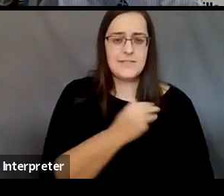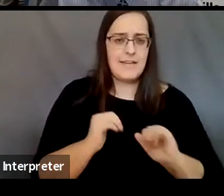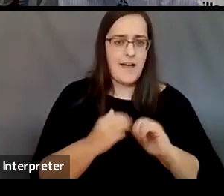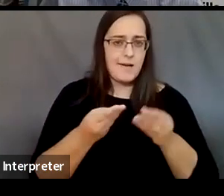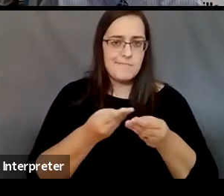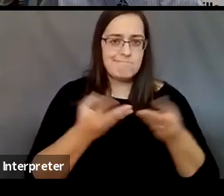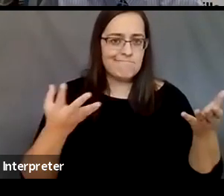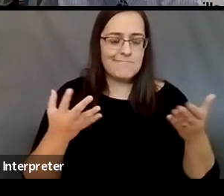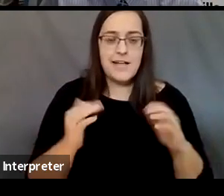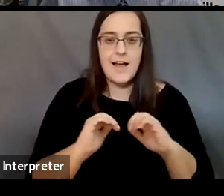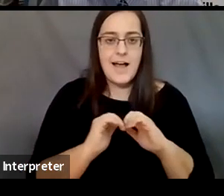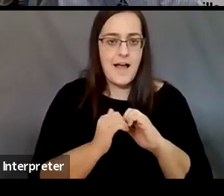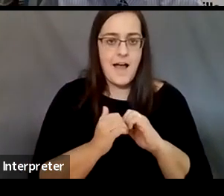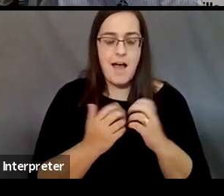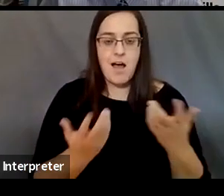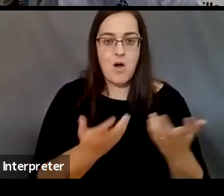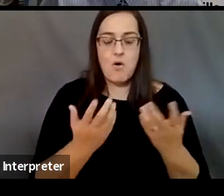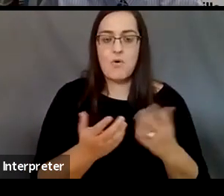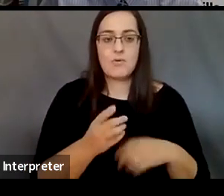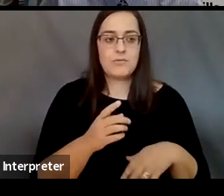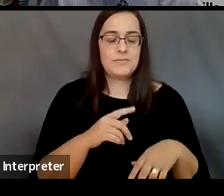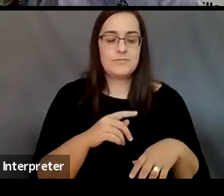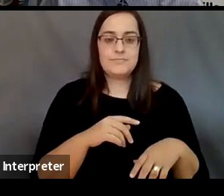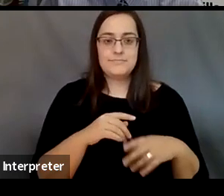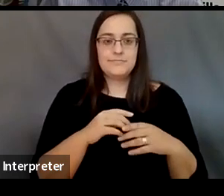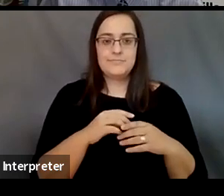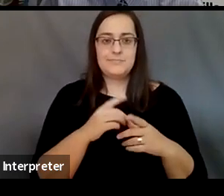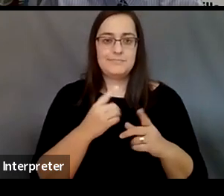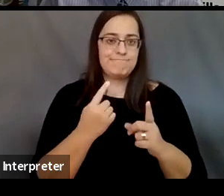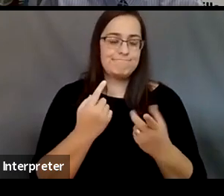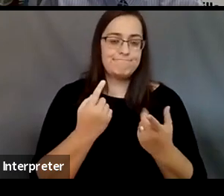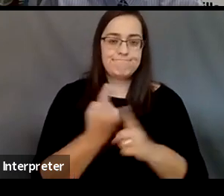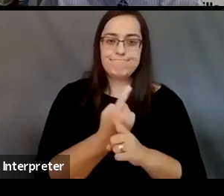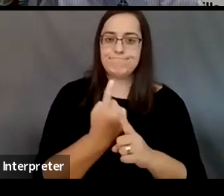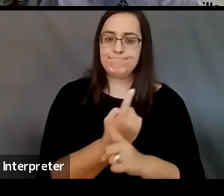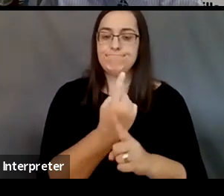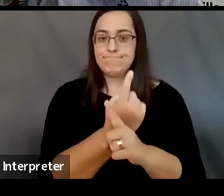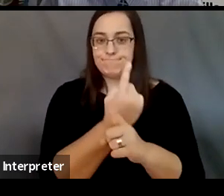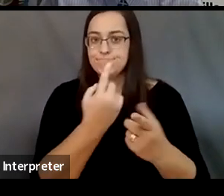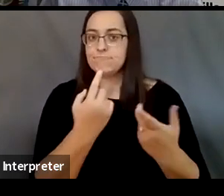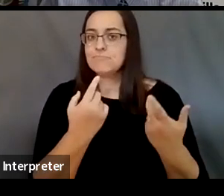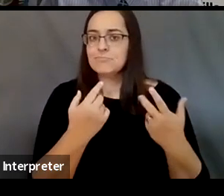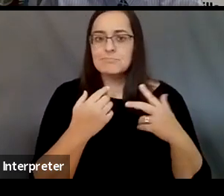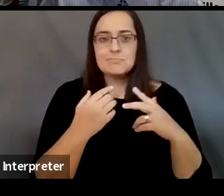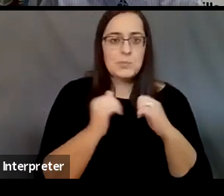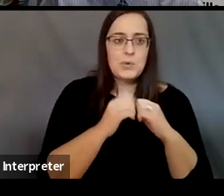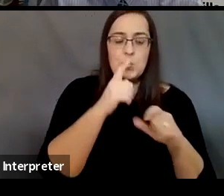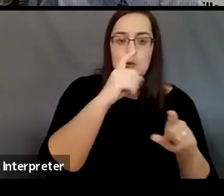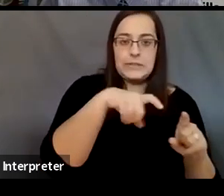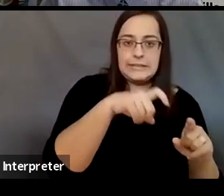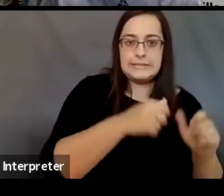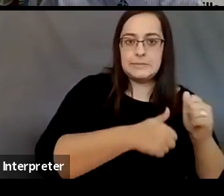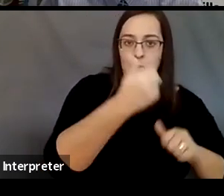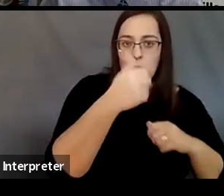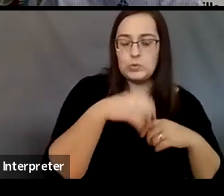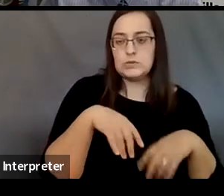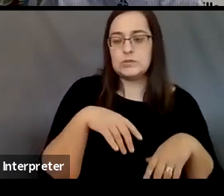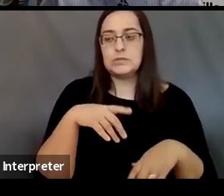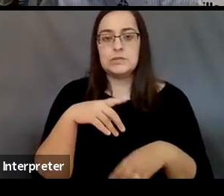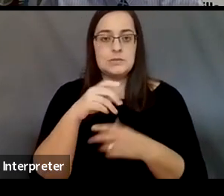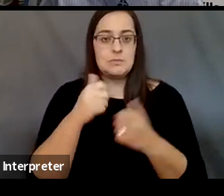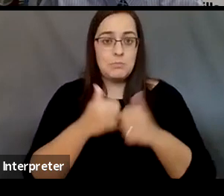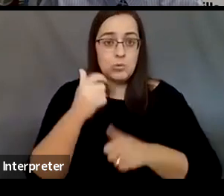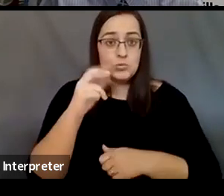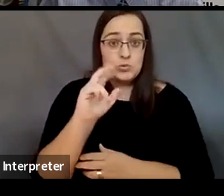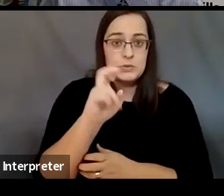here, distributed to individuals in an appropriate fashion with an appropriate hierarchy for those that are at highest risk.